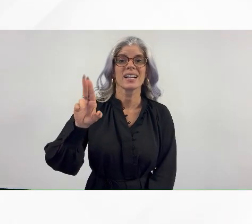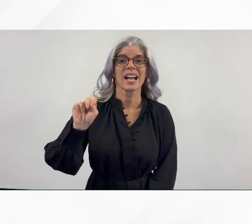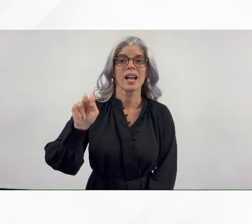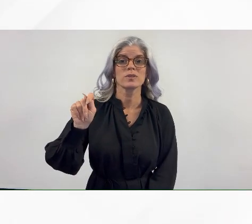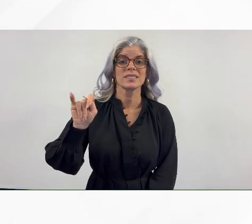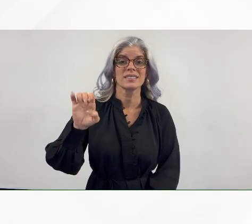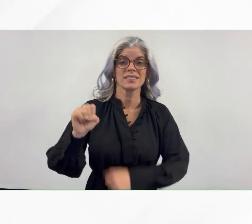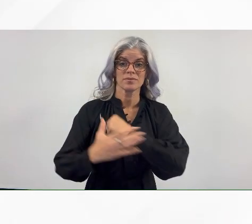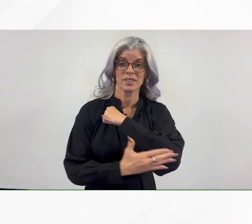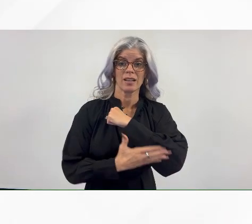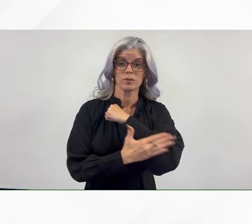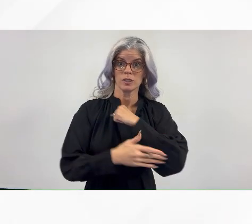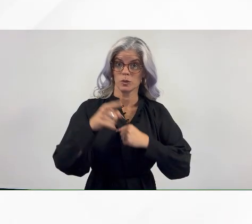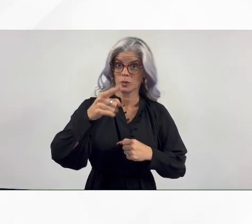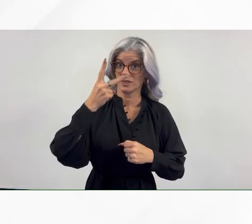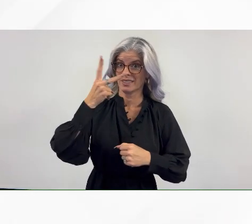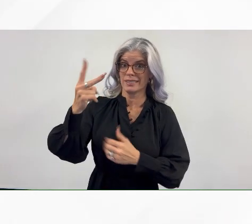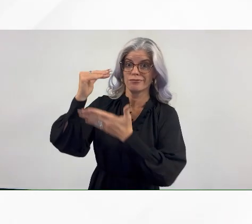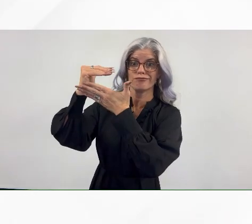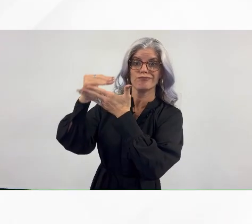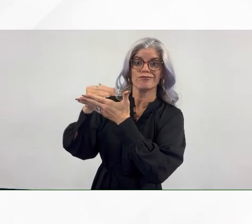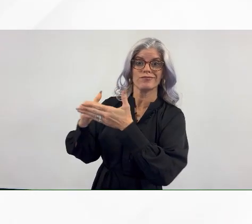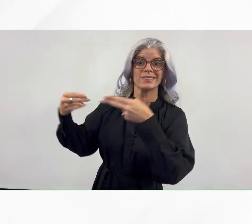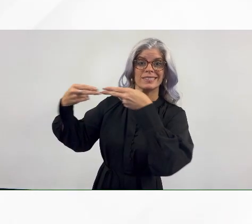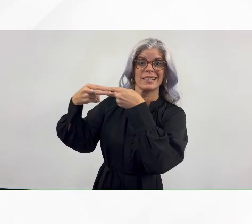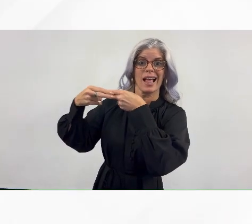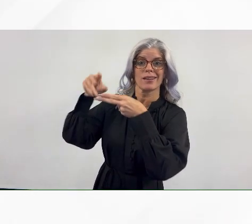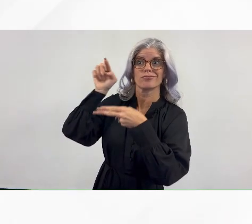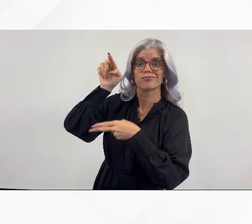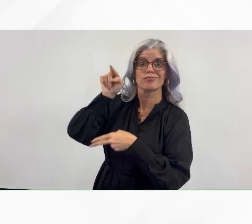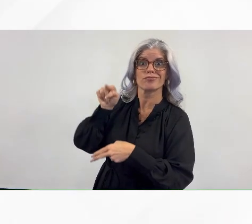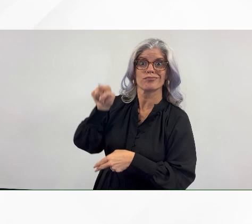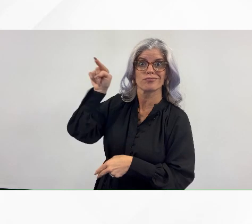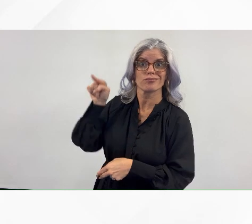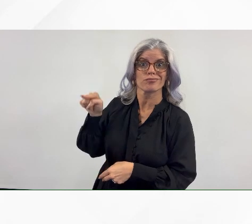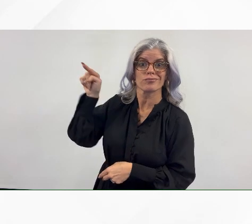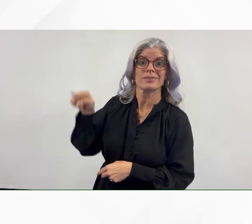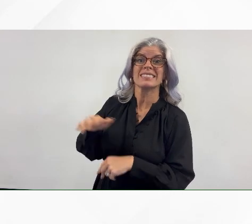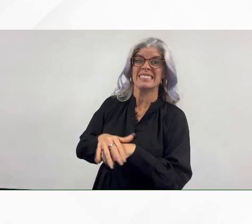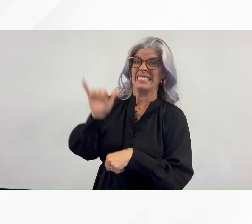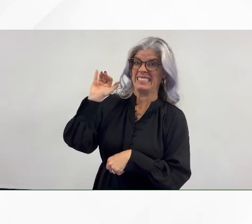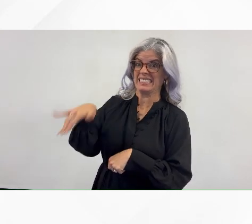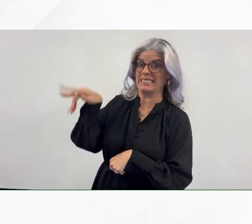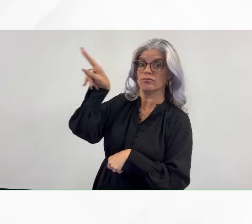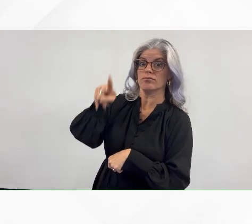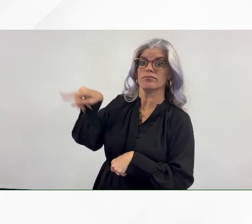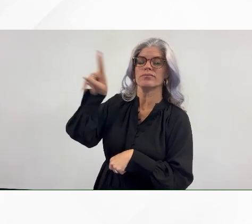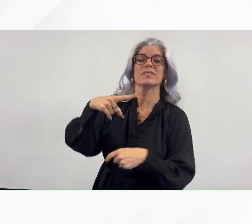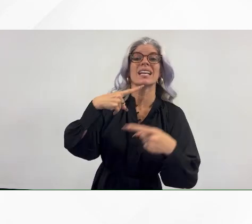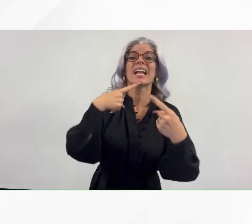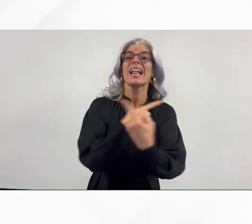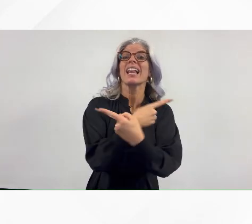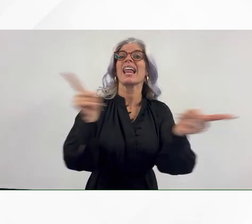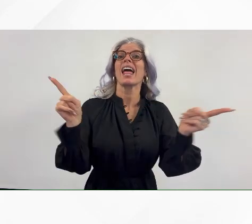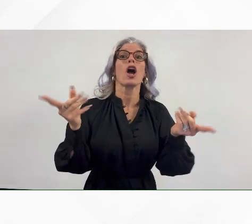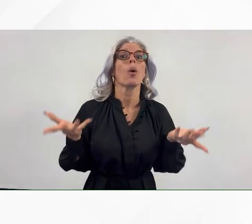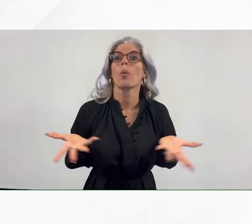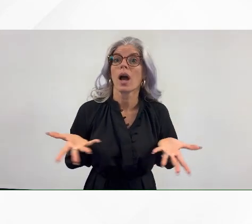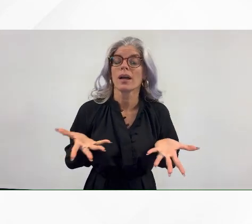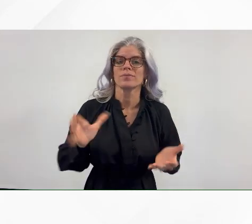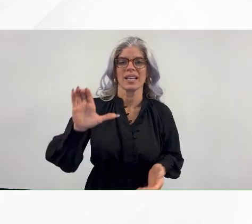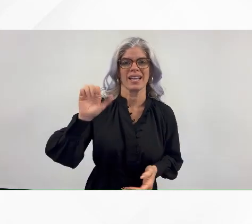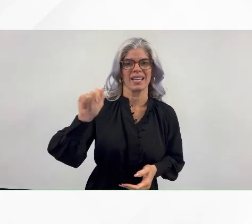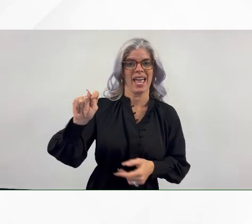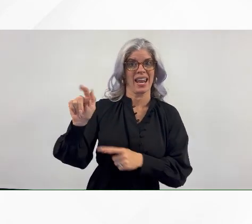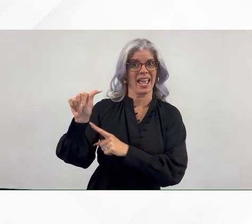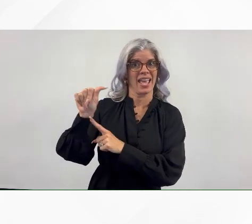The counties listed on this slide have been declared for Category A, debris removal, at a 100% federal share for the first